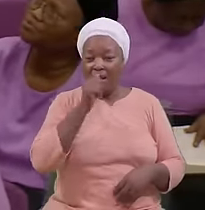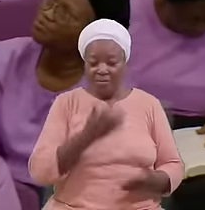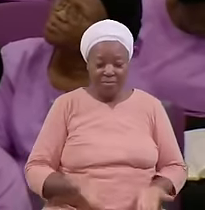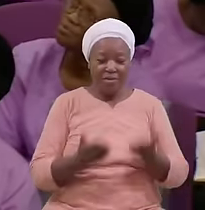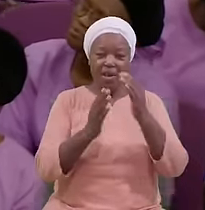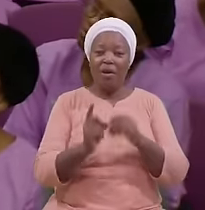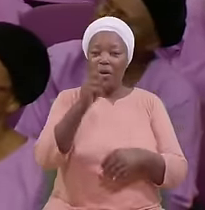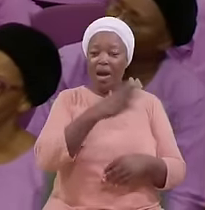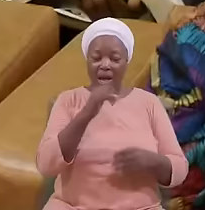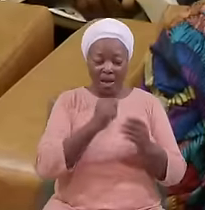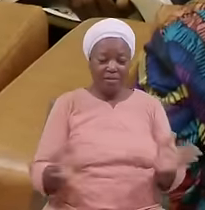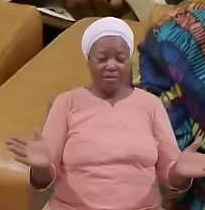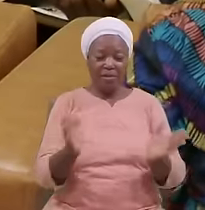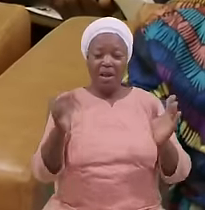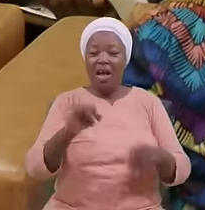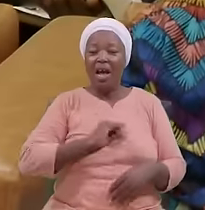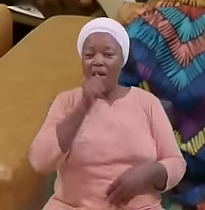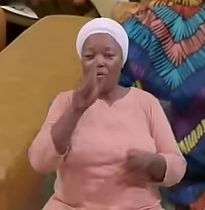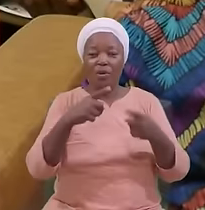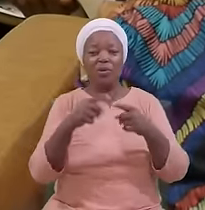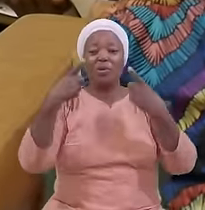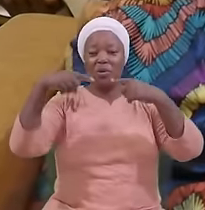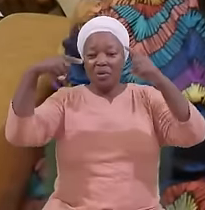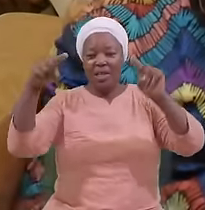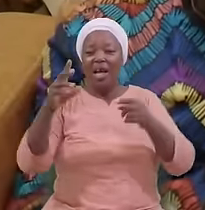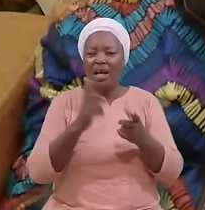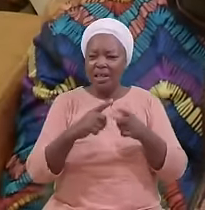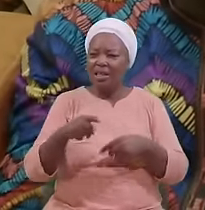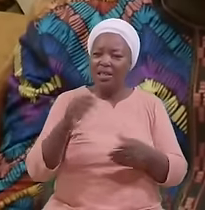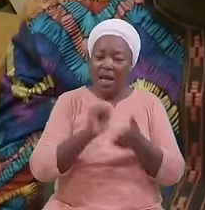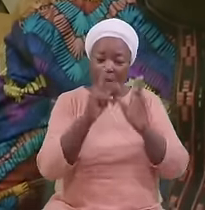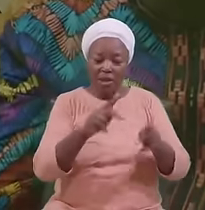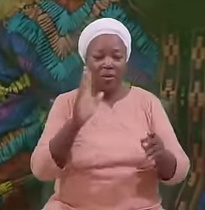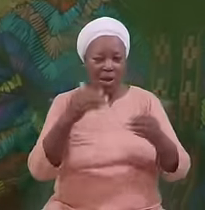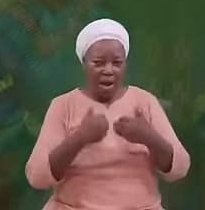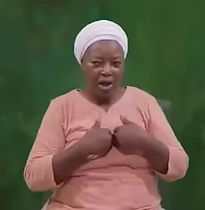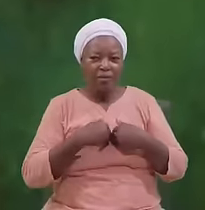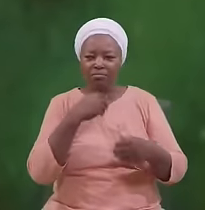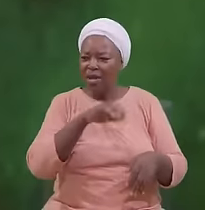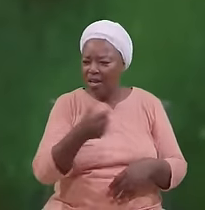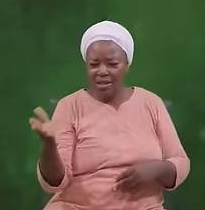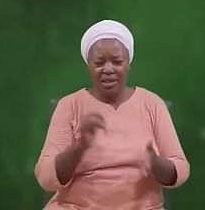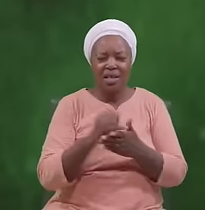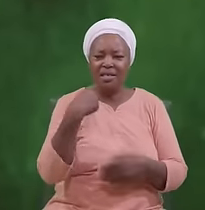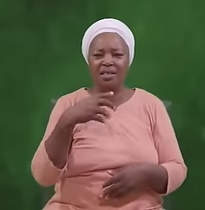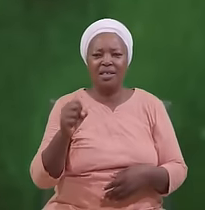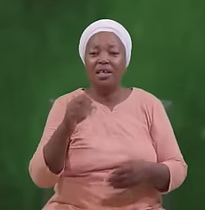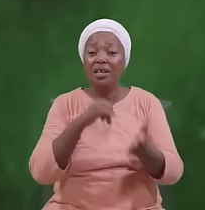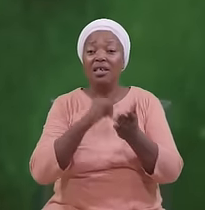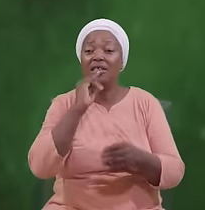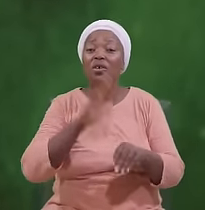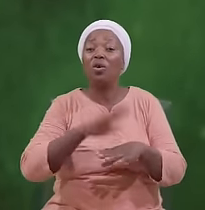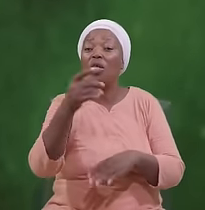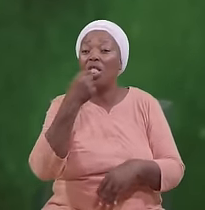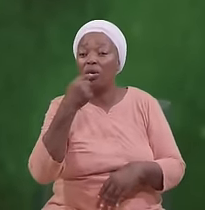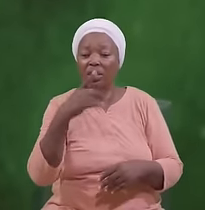am going to succeed. He will have whatsoever he says. It's on your tongue.